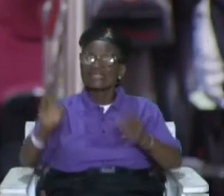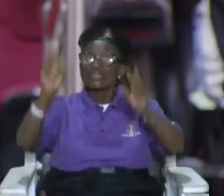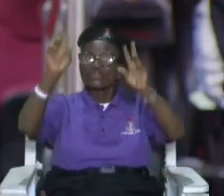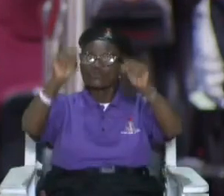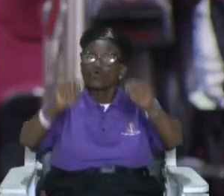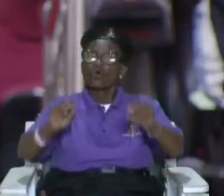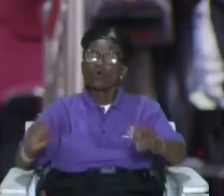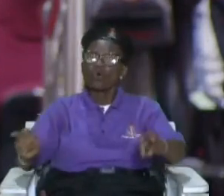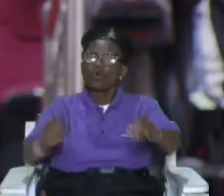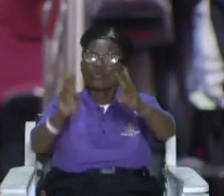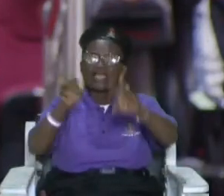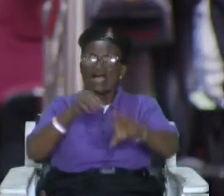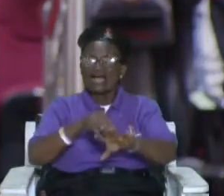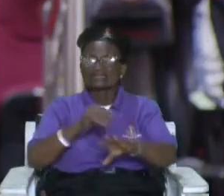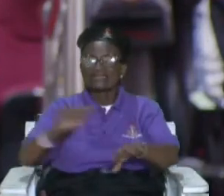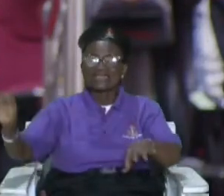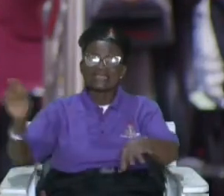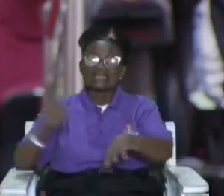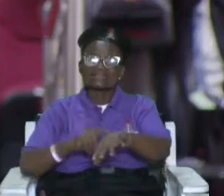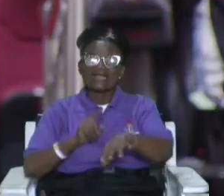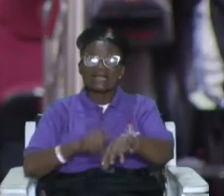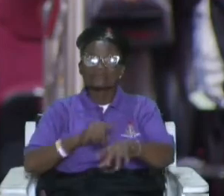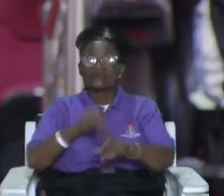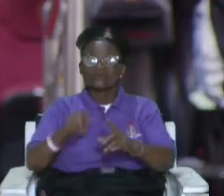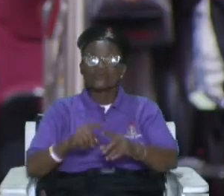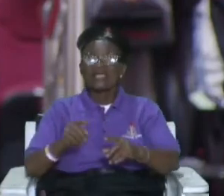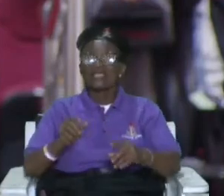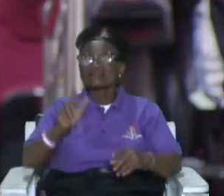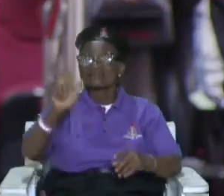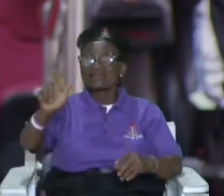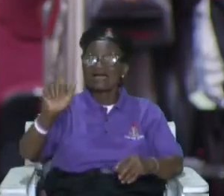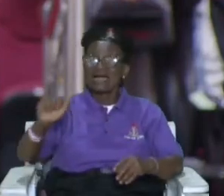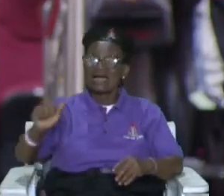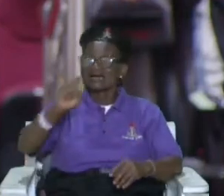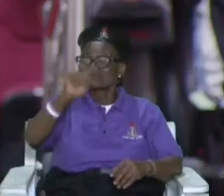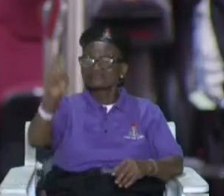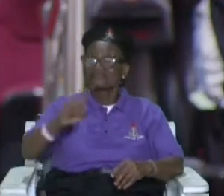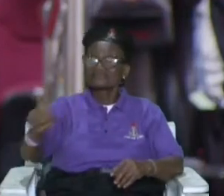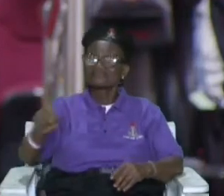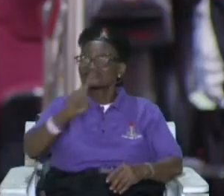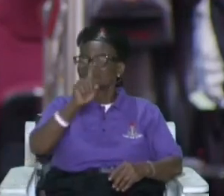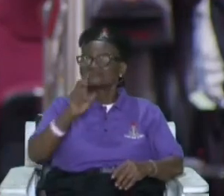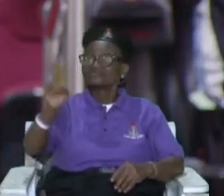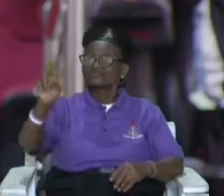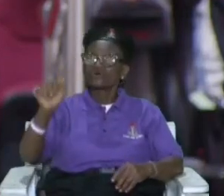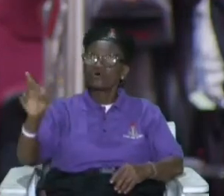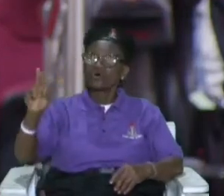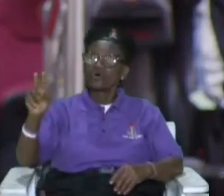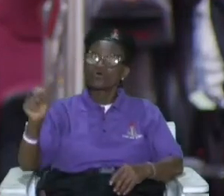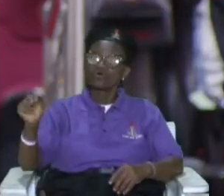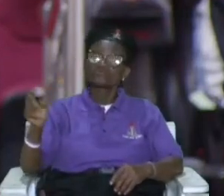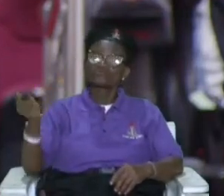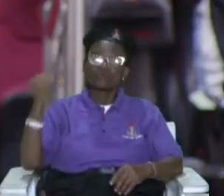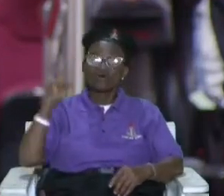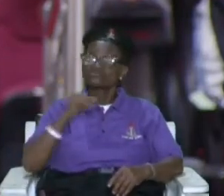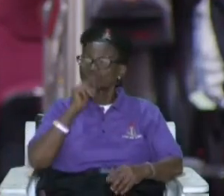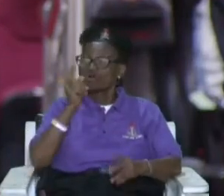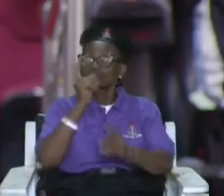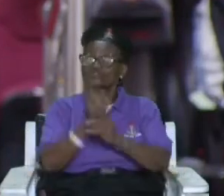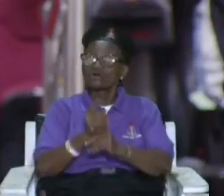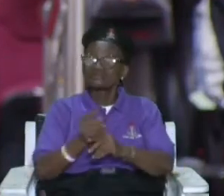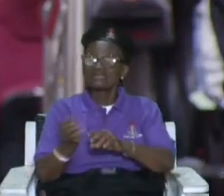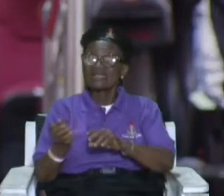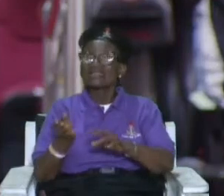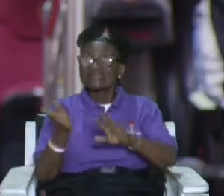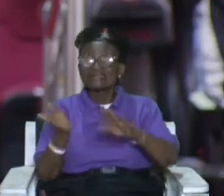At a time when Lazarus was not just dead, but buried, rotting,